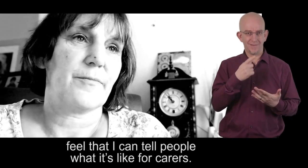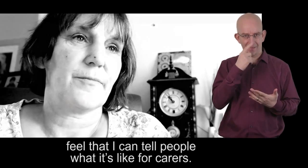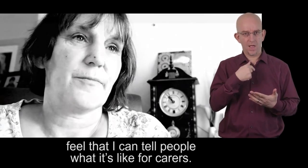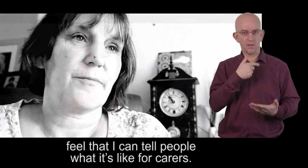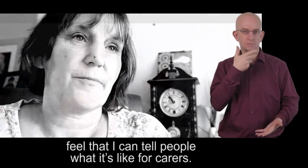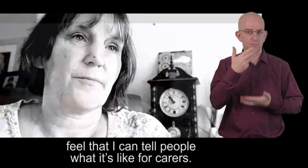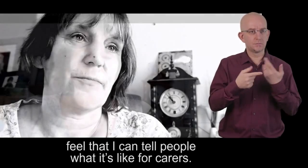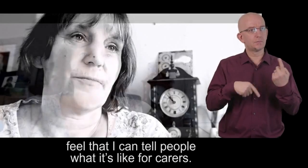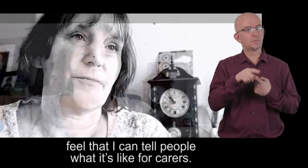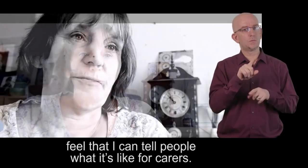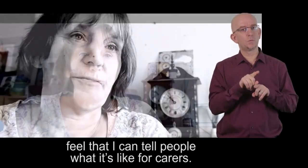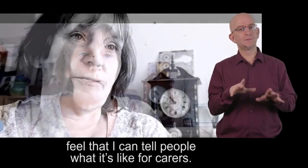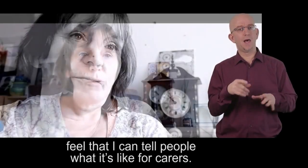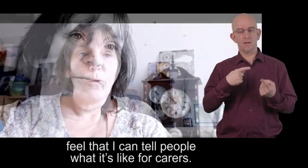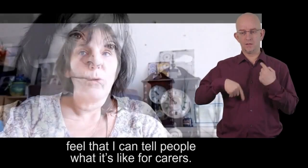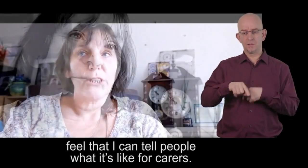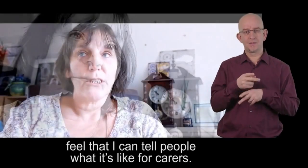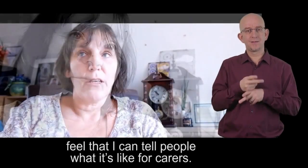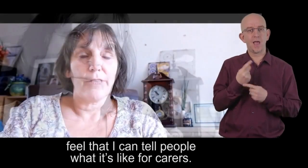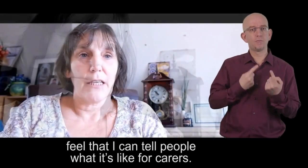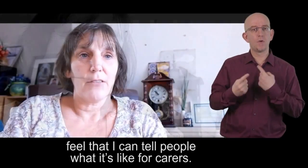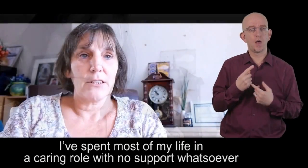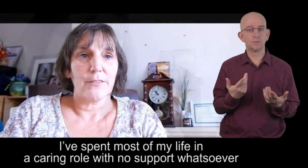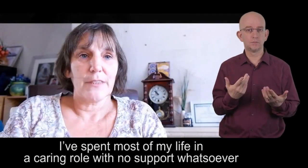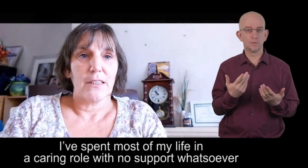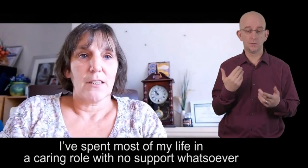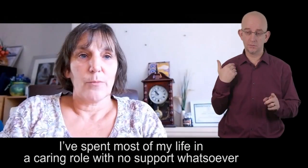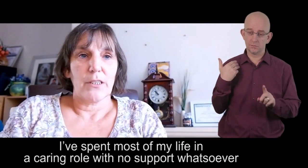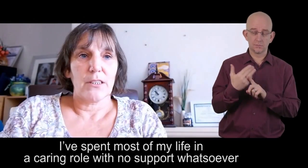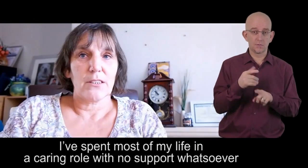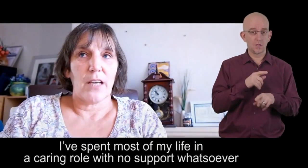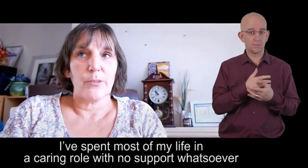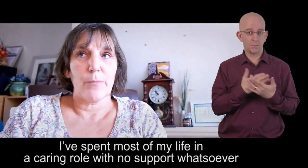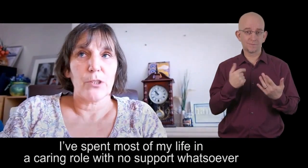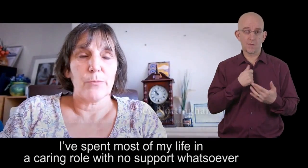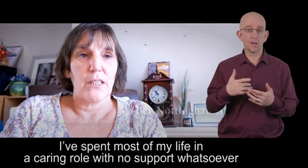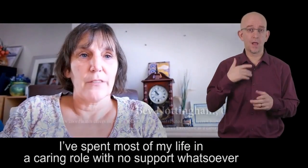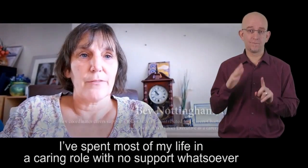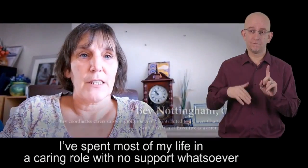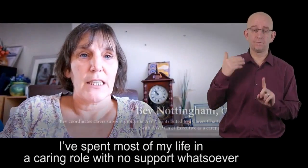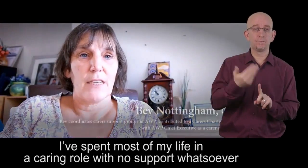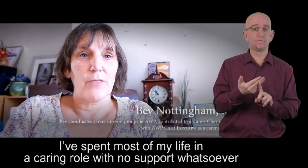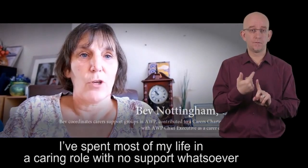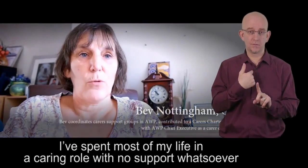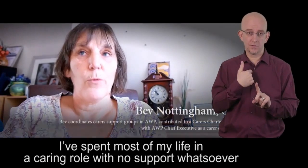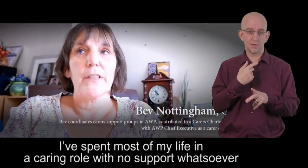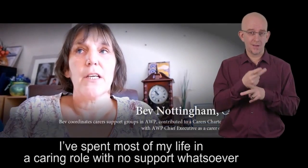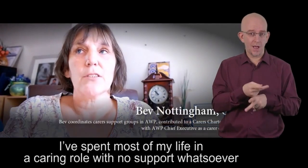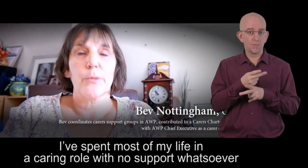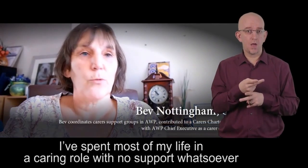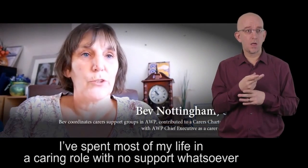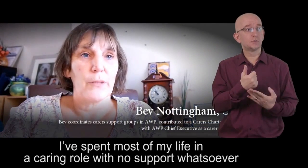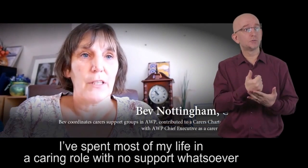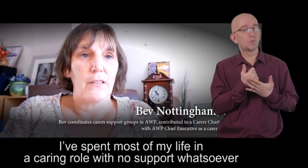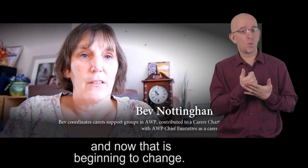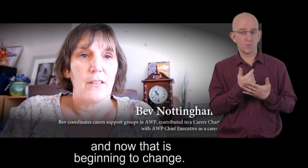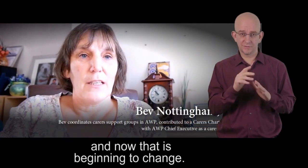that I can actually tell people what it's like for carers because I've spent most of my life in a caring role with no